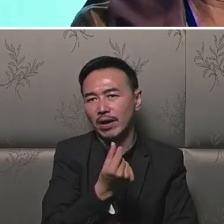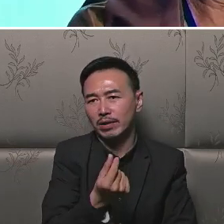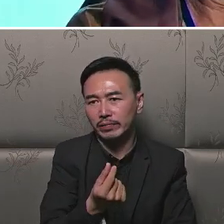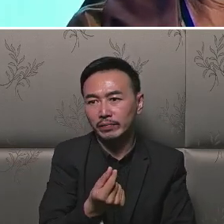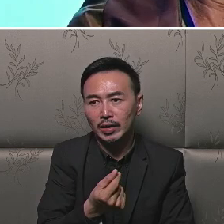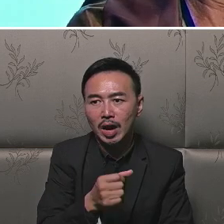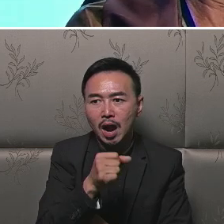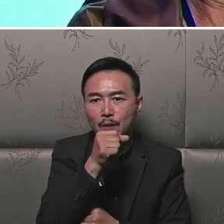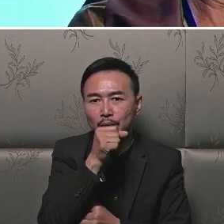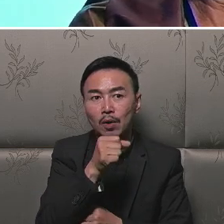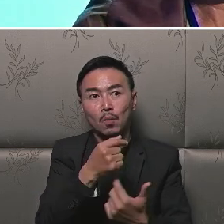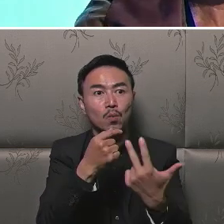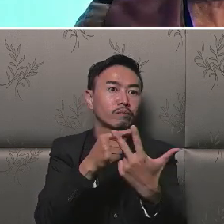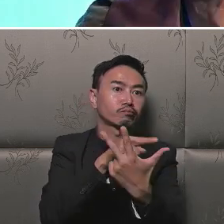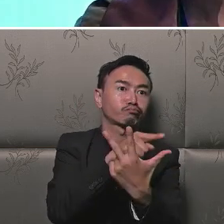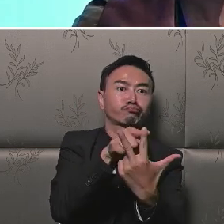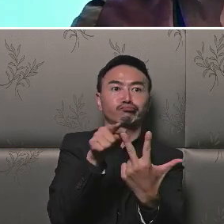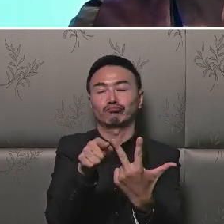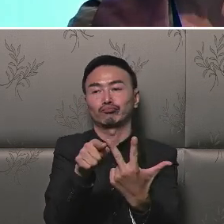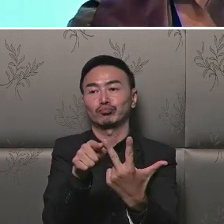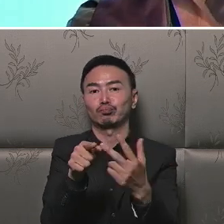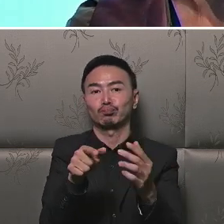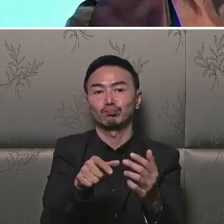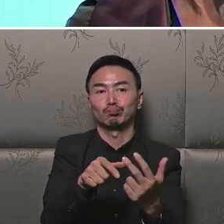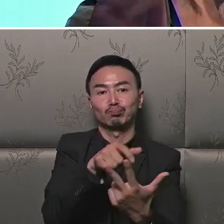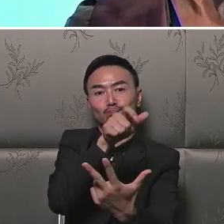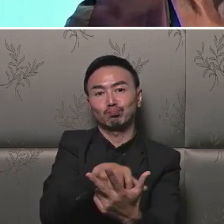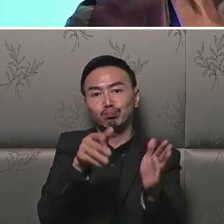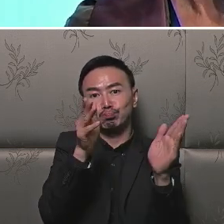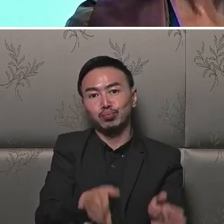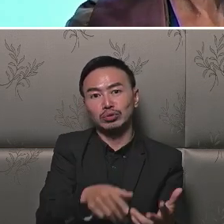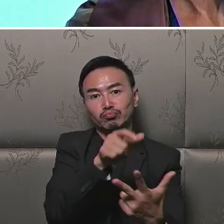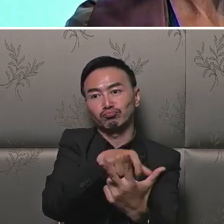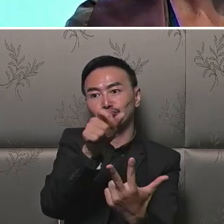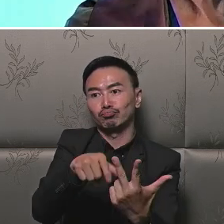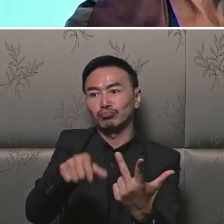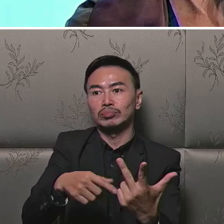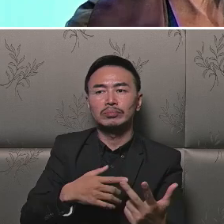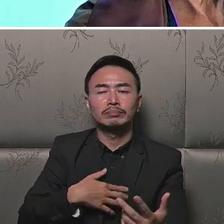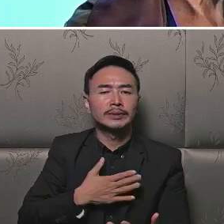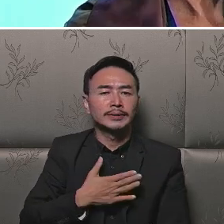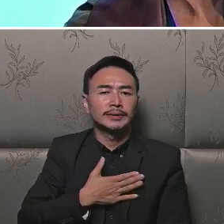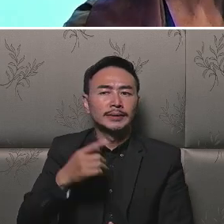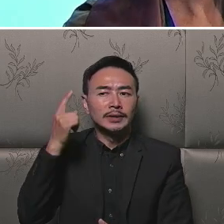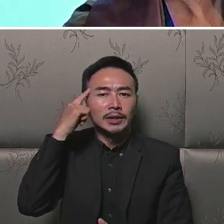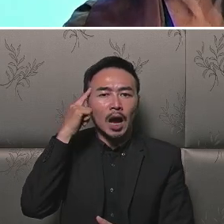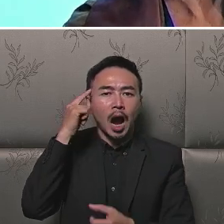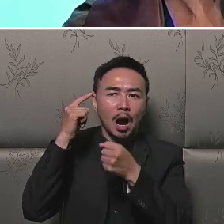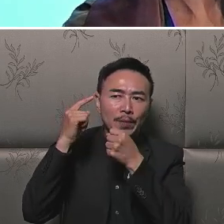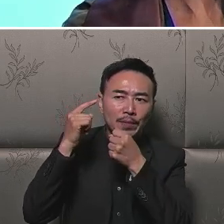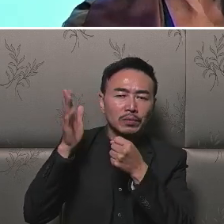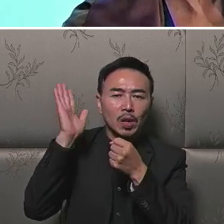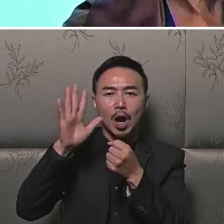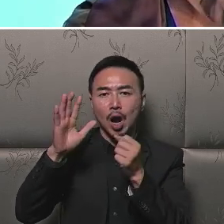there is what we look at as flexible learning has to be learner-centered. We have